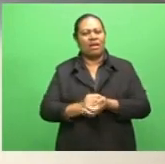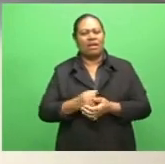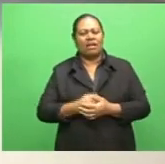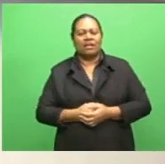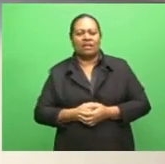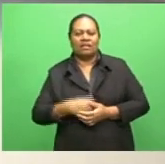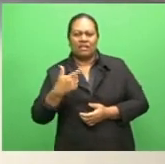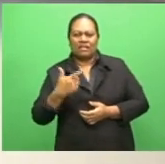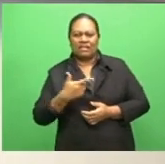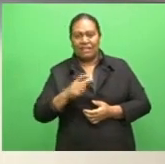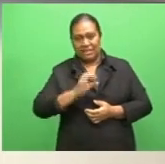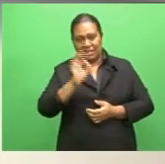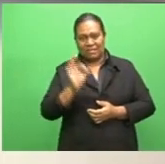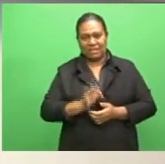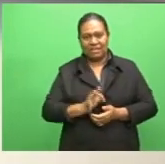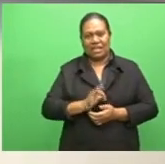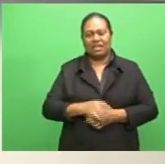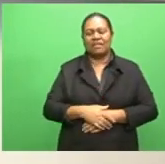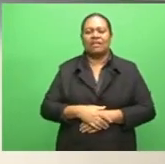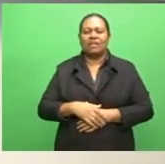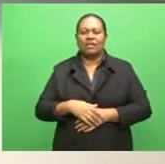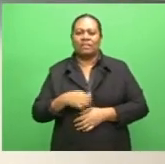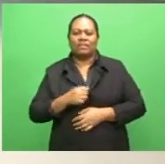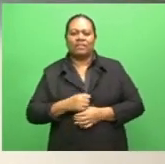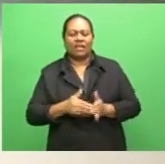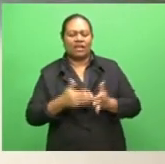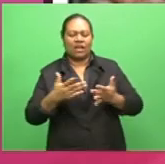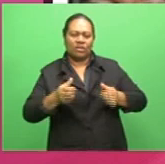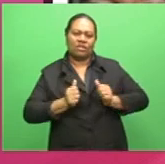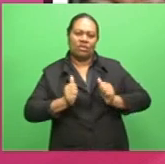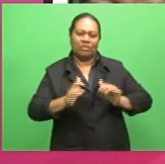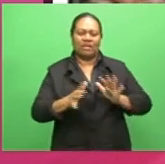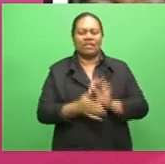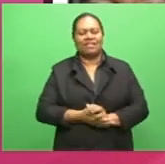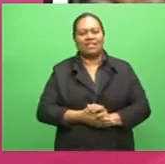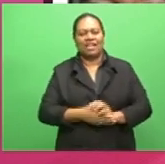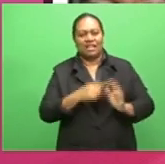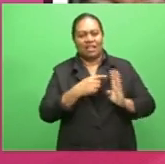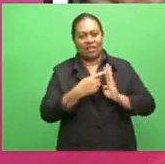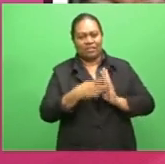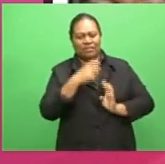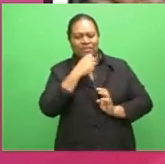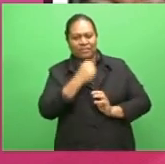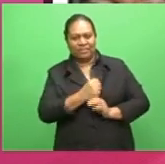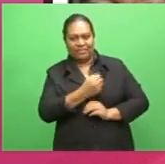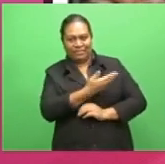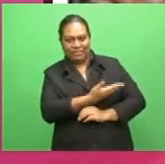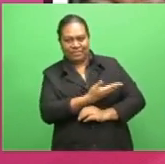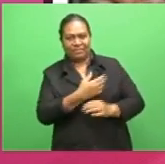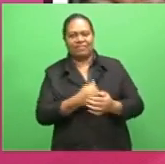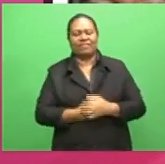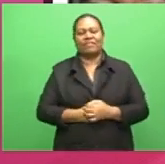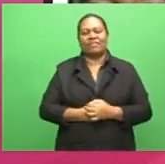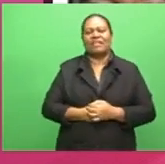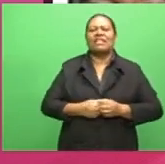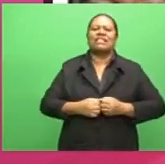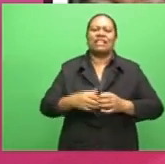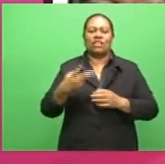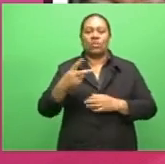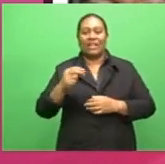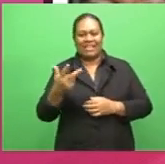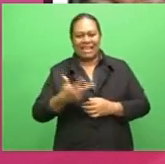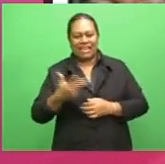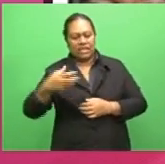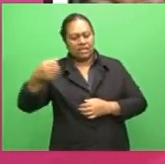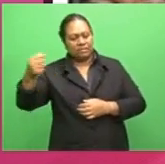sentence anyway. Valerio Nawatu is nearly completed. Wakatalisao, McCoy and Nawatu were suspended since 2018,